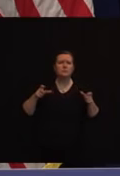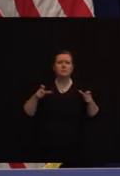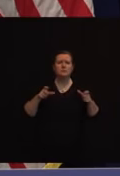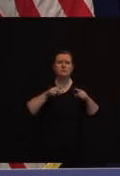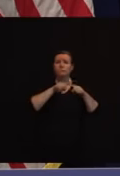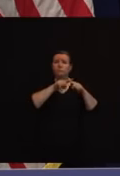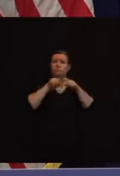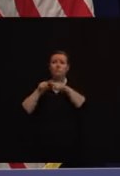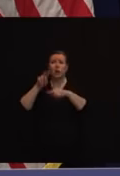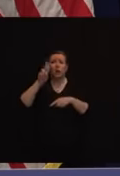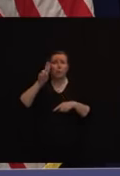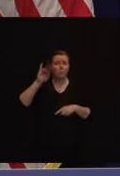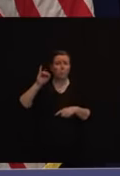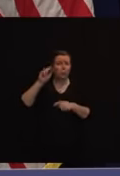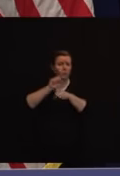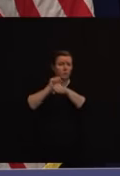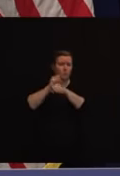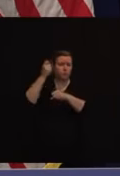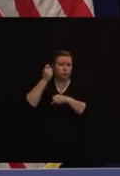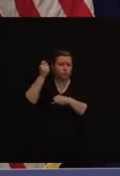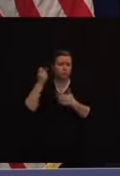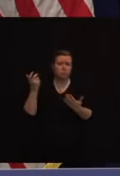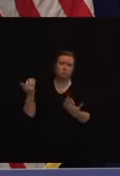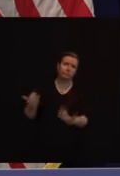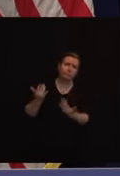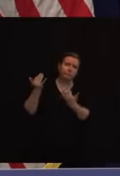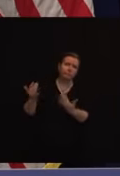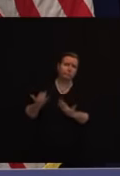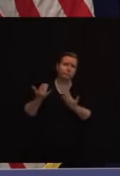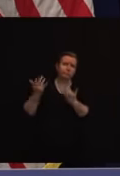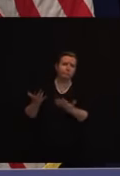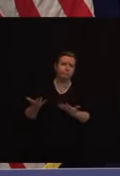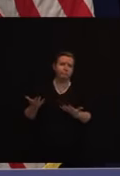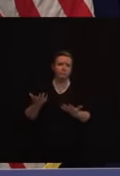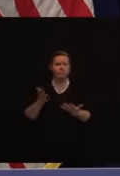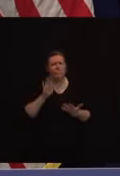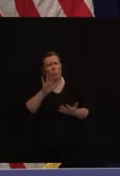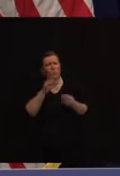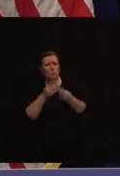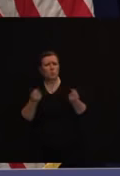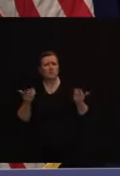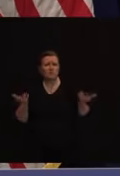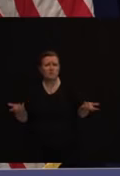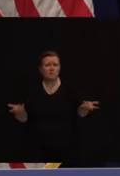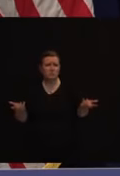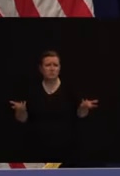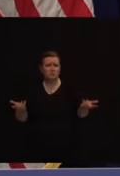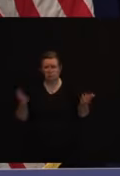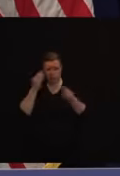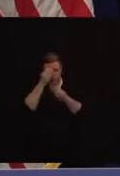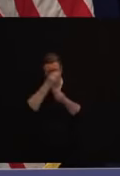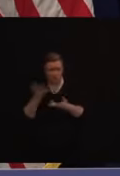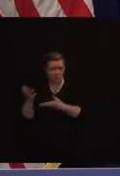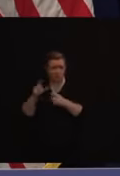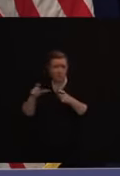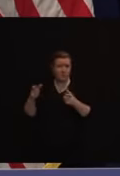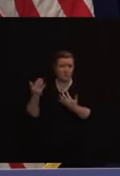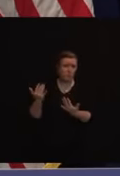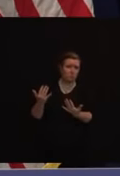and don't see any relief in sight. What is being done to remedy this situation, and do you have anything to say to the people who need this money and aren't getting